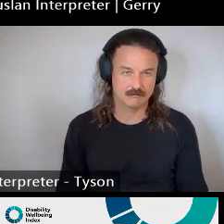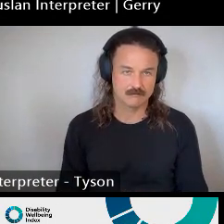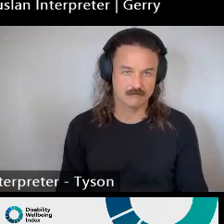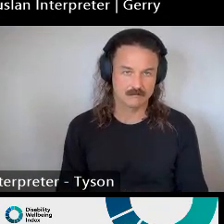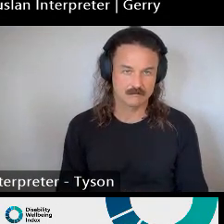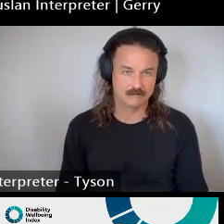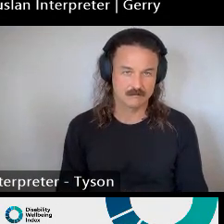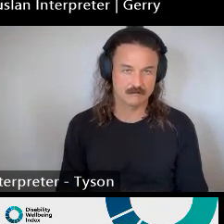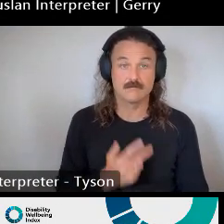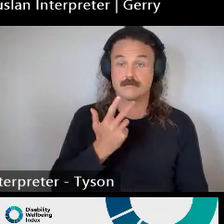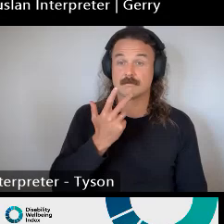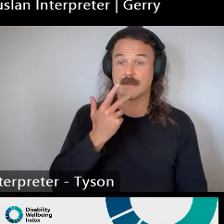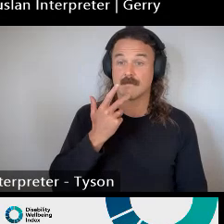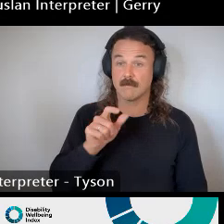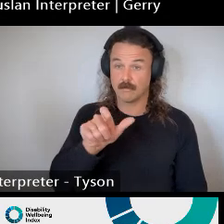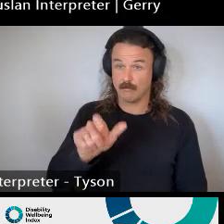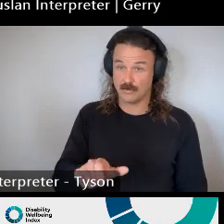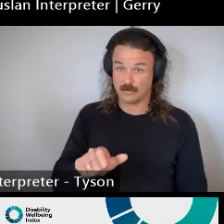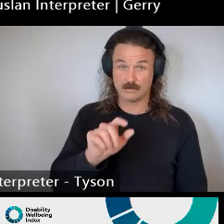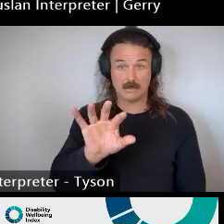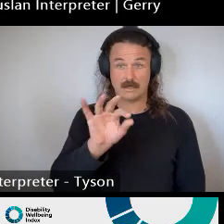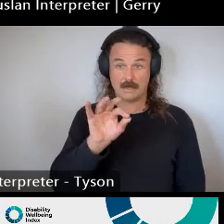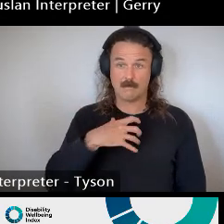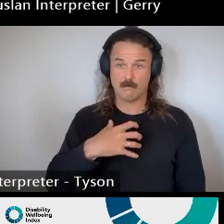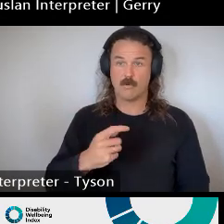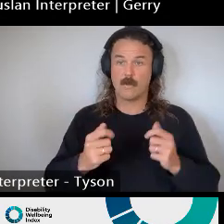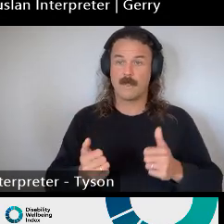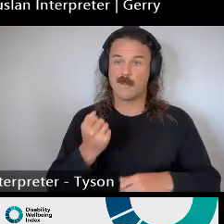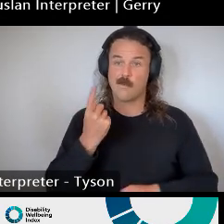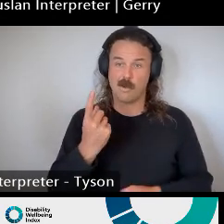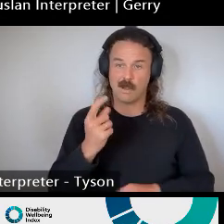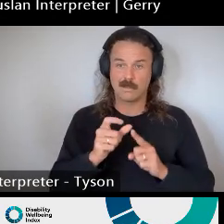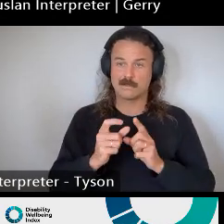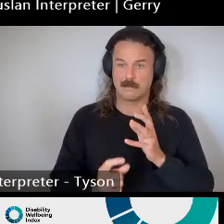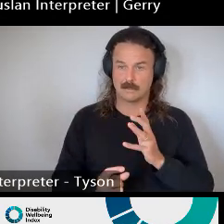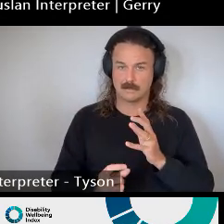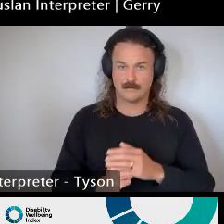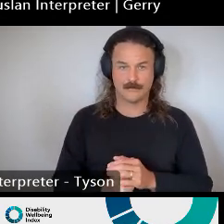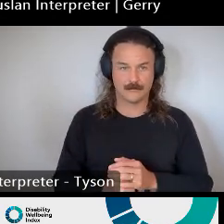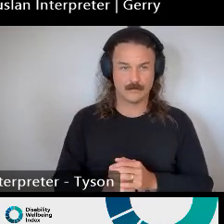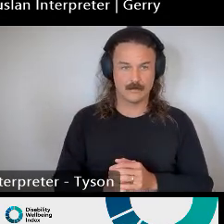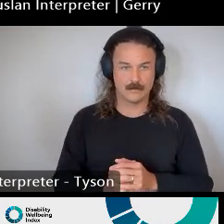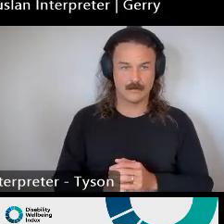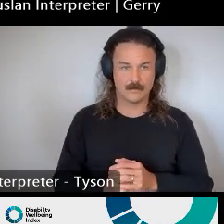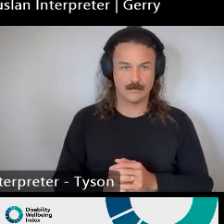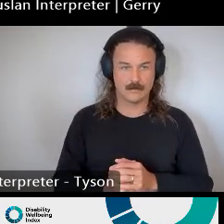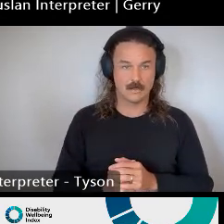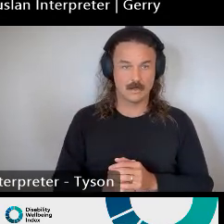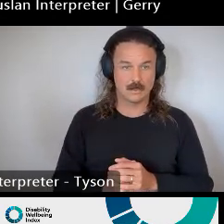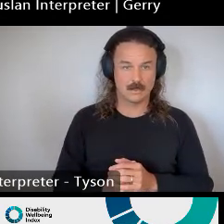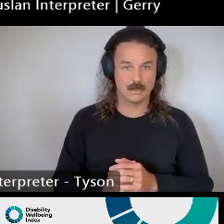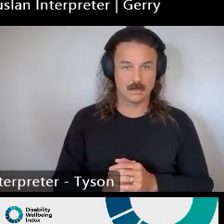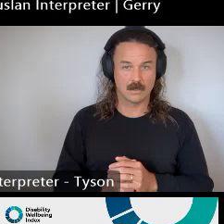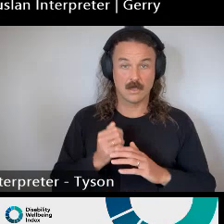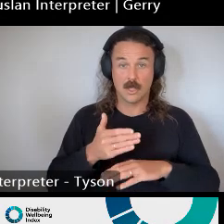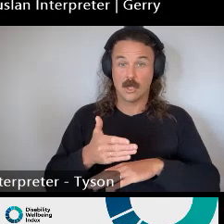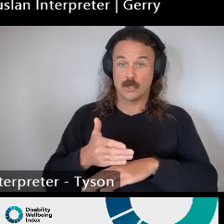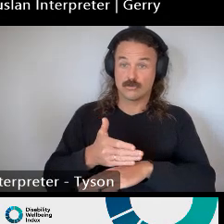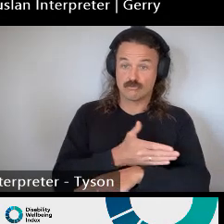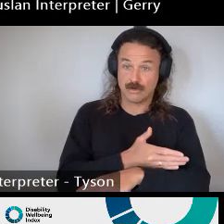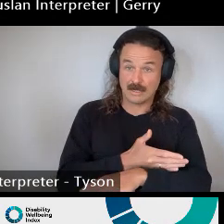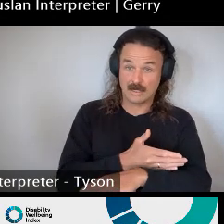one disability group in the survey. So the area highlighted in green, you wouldn't add up to 100%. So